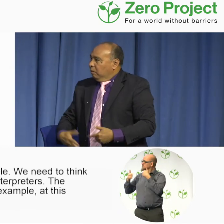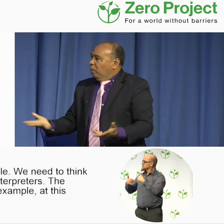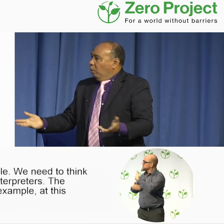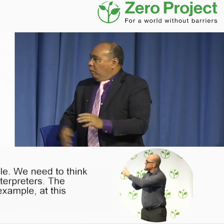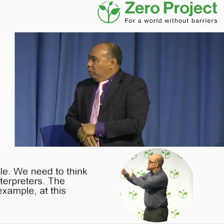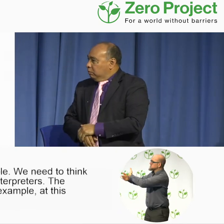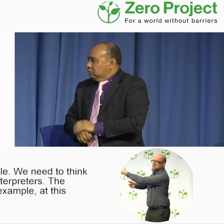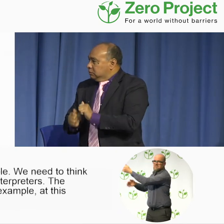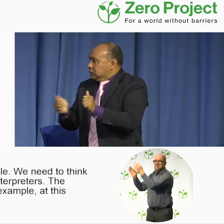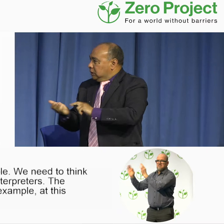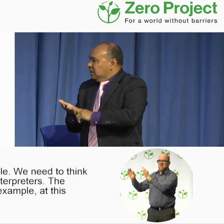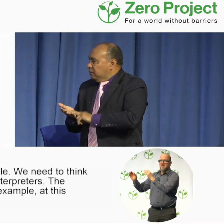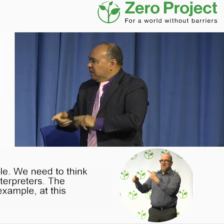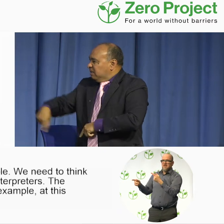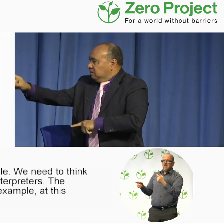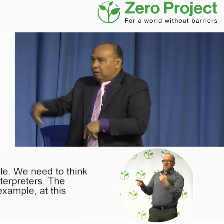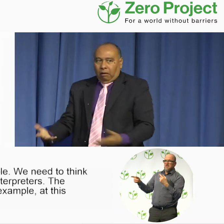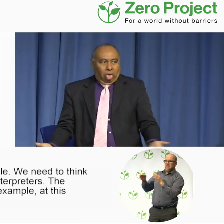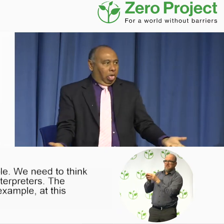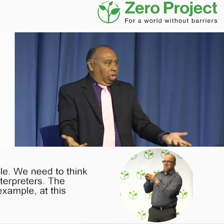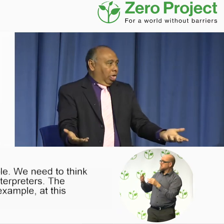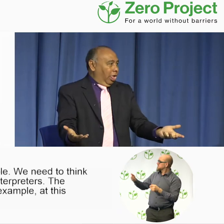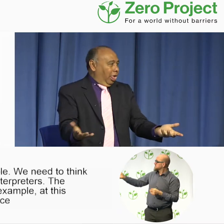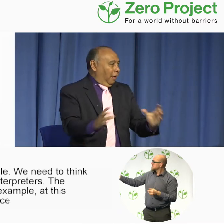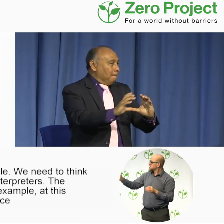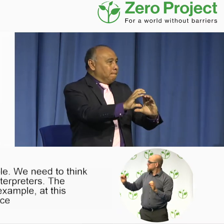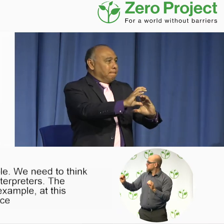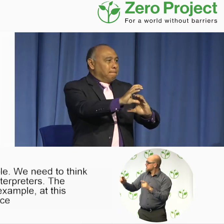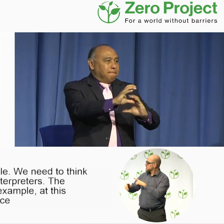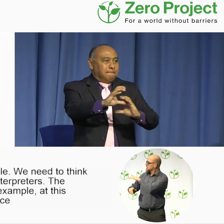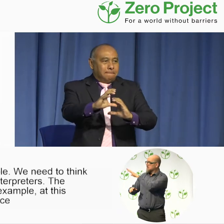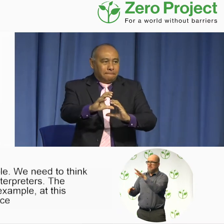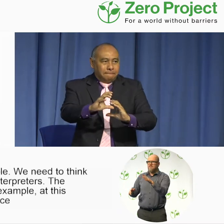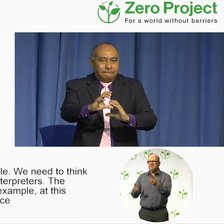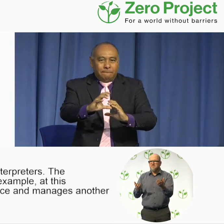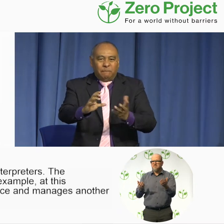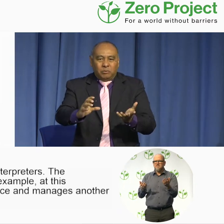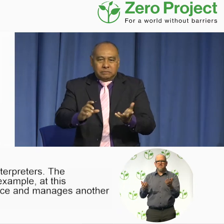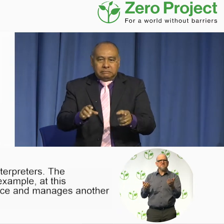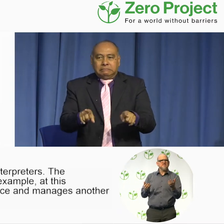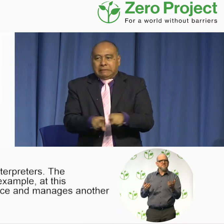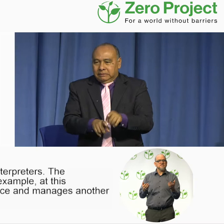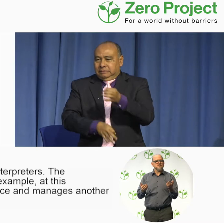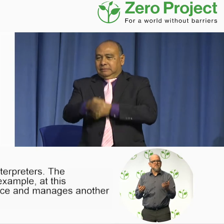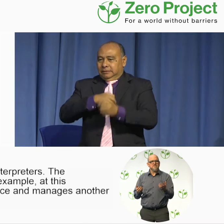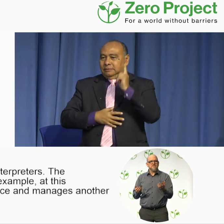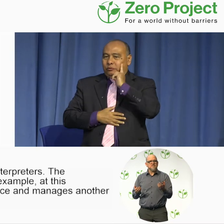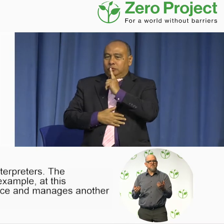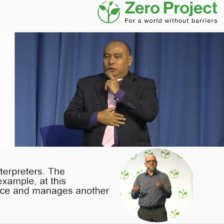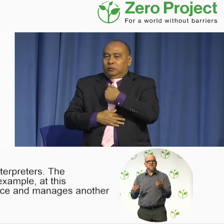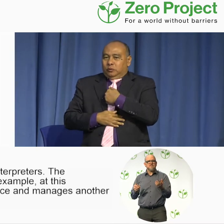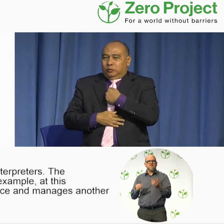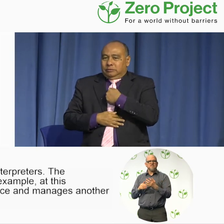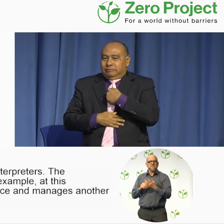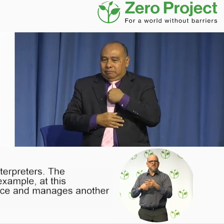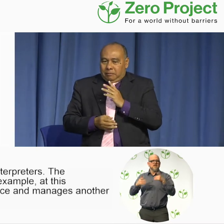if a person assists to a conference and manage another language and there is no